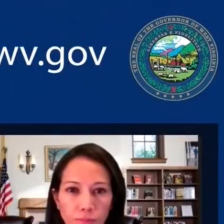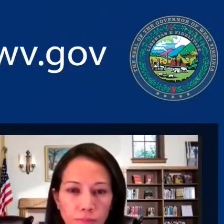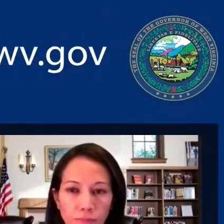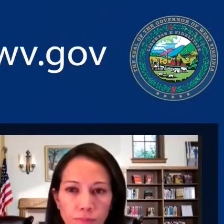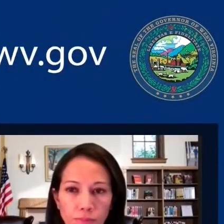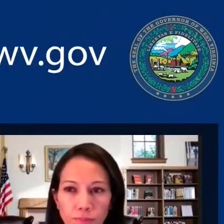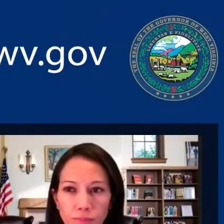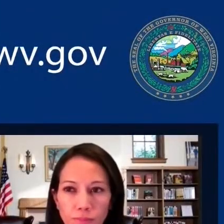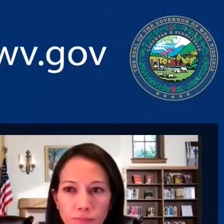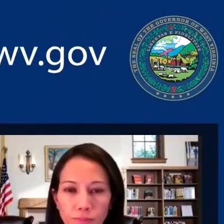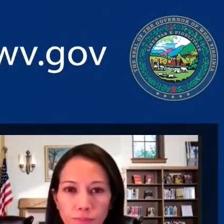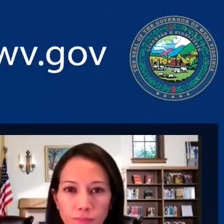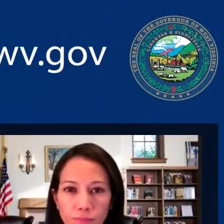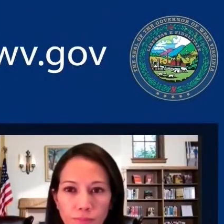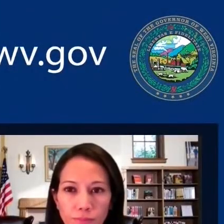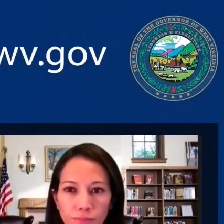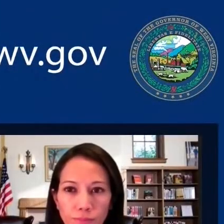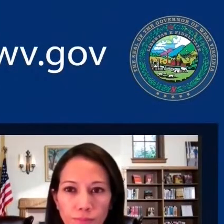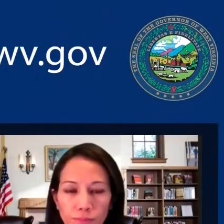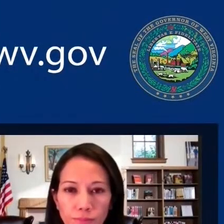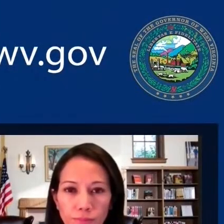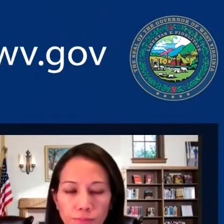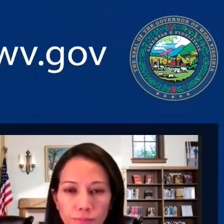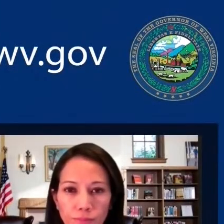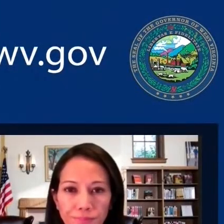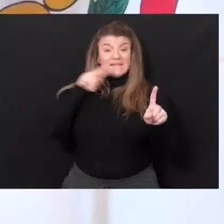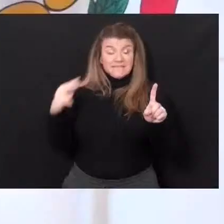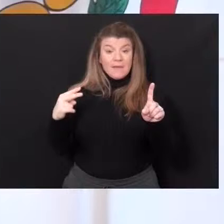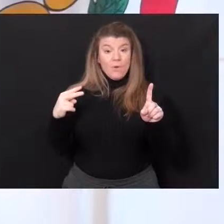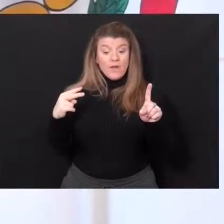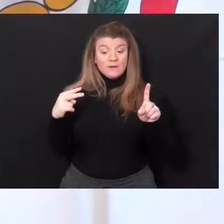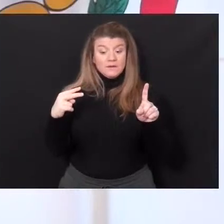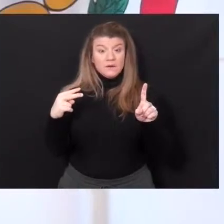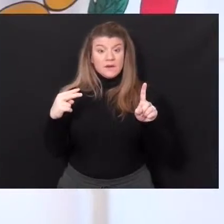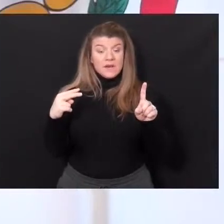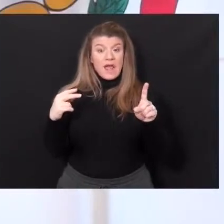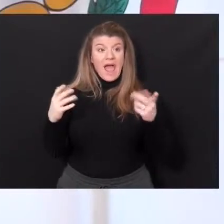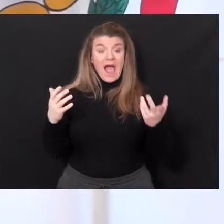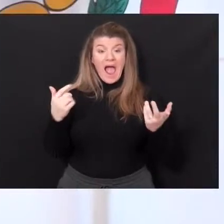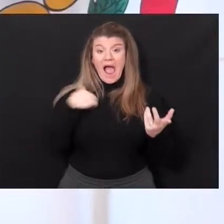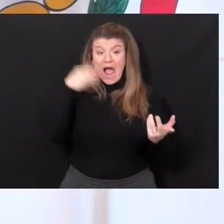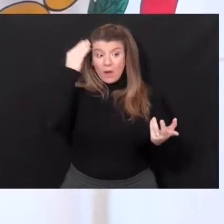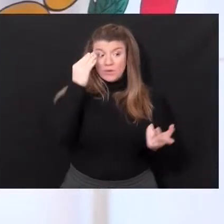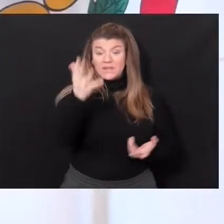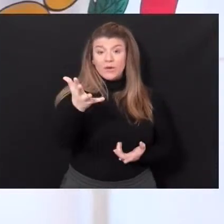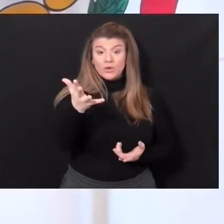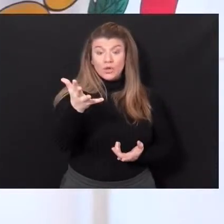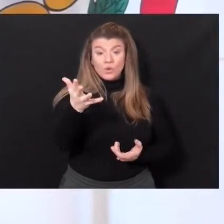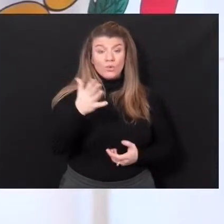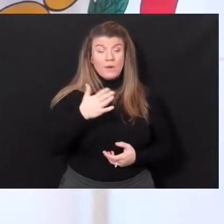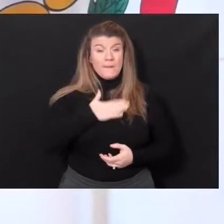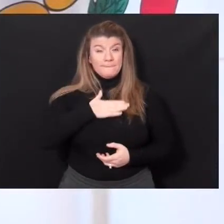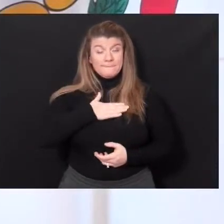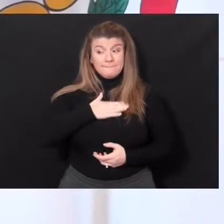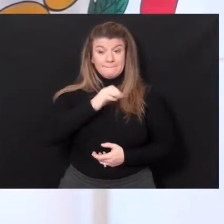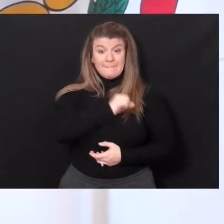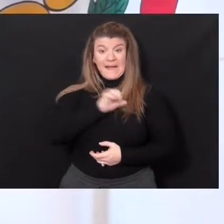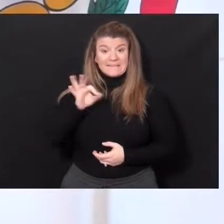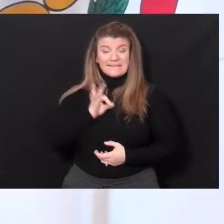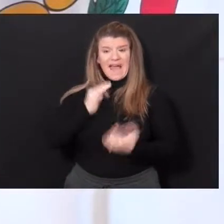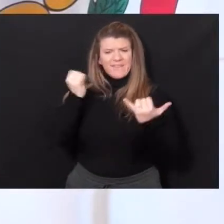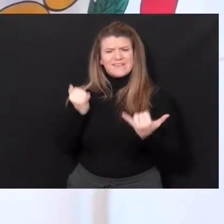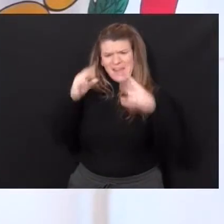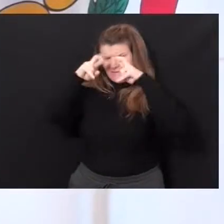Well, Mark, from my standpoint, I would tell you that my staff is looking at